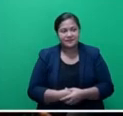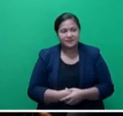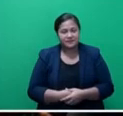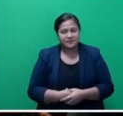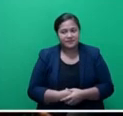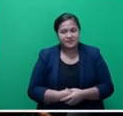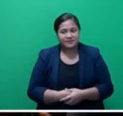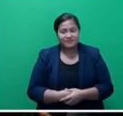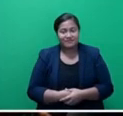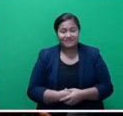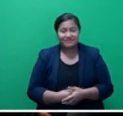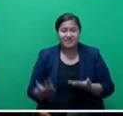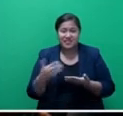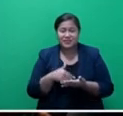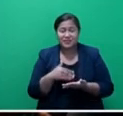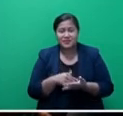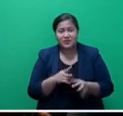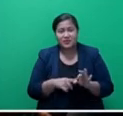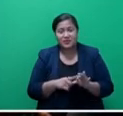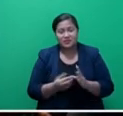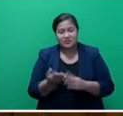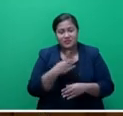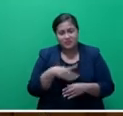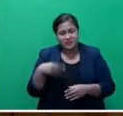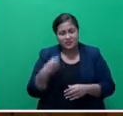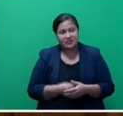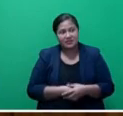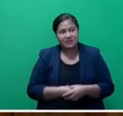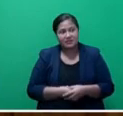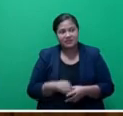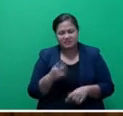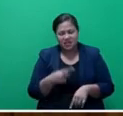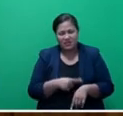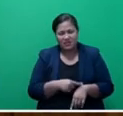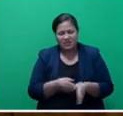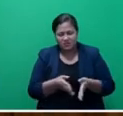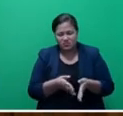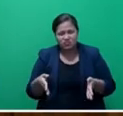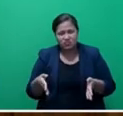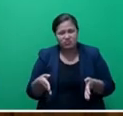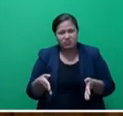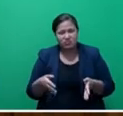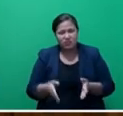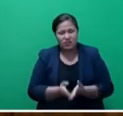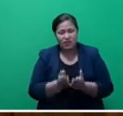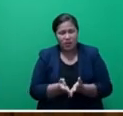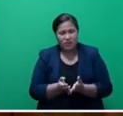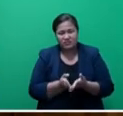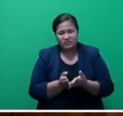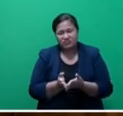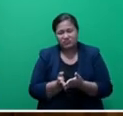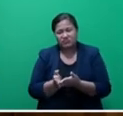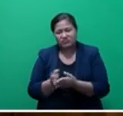A supplementary question to the Minister. The length of time that the boat takes to travel